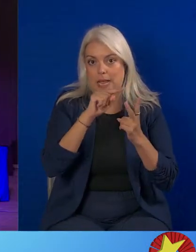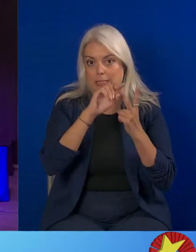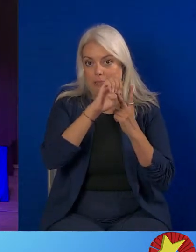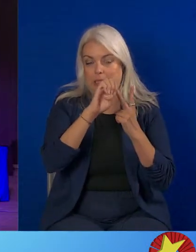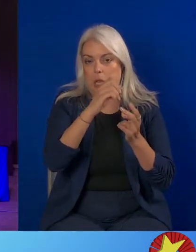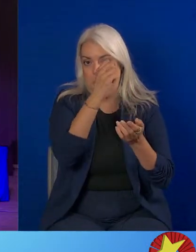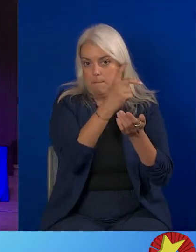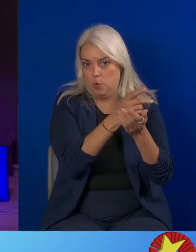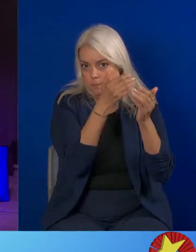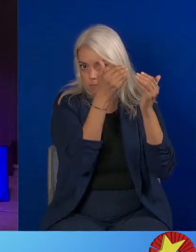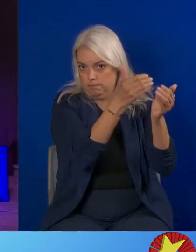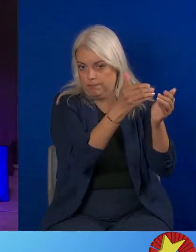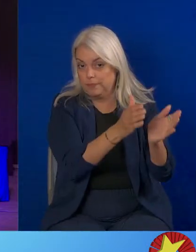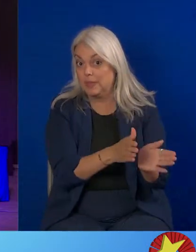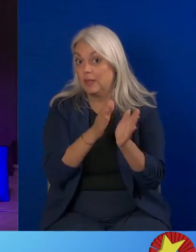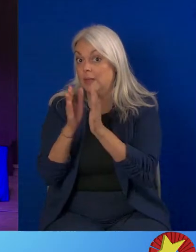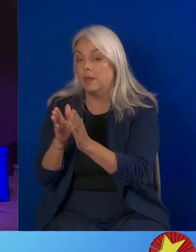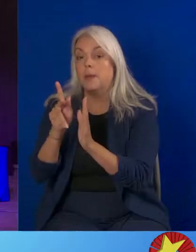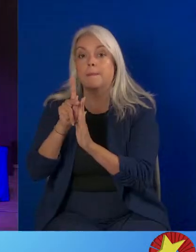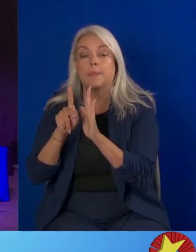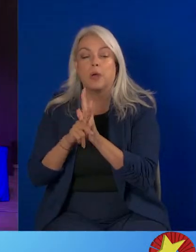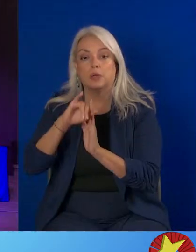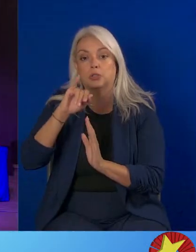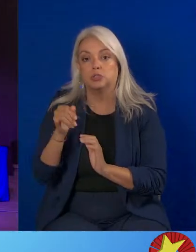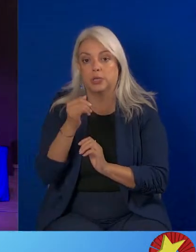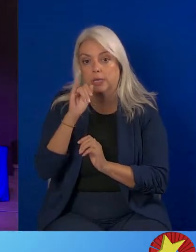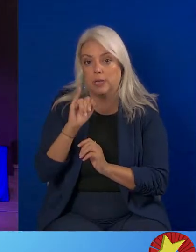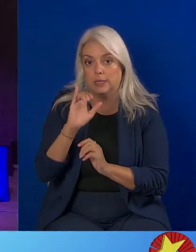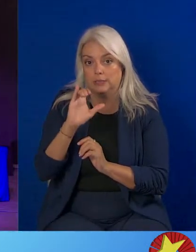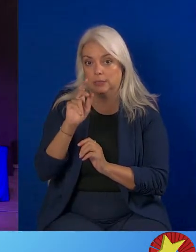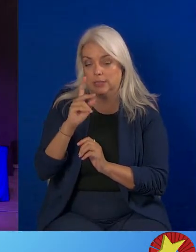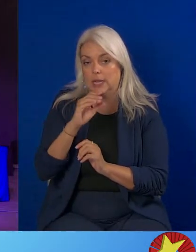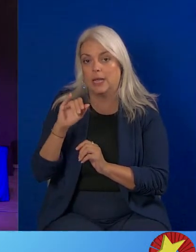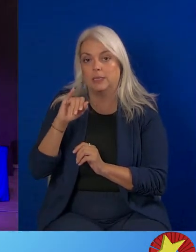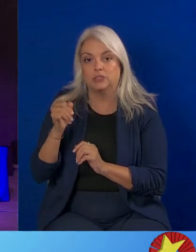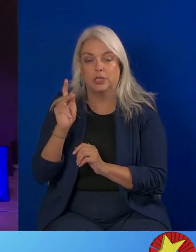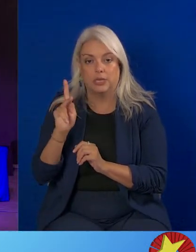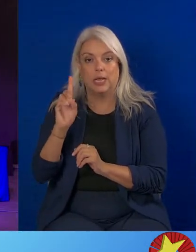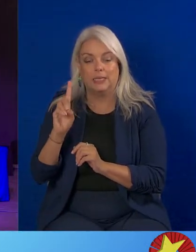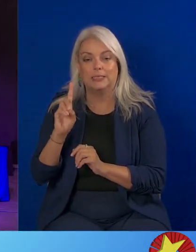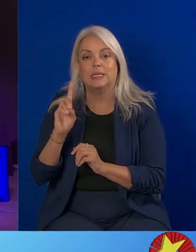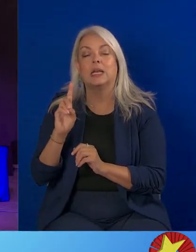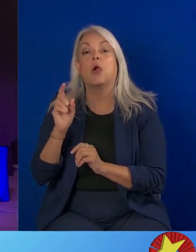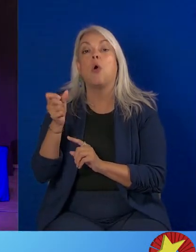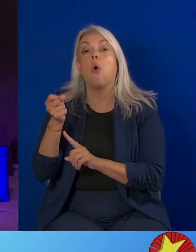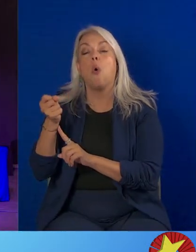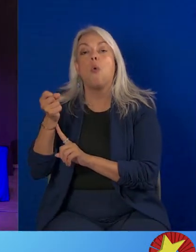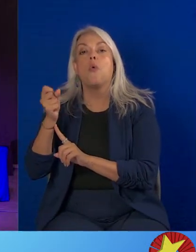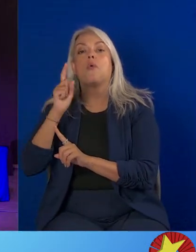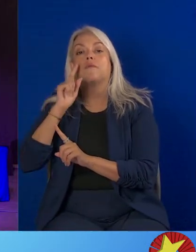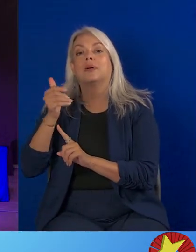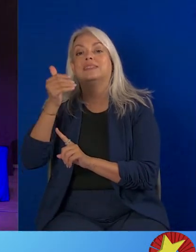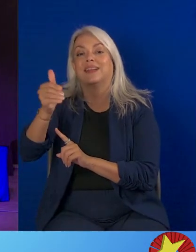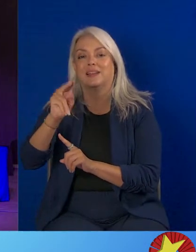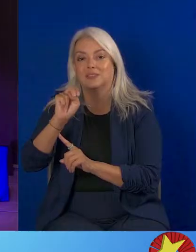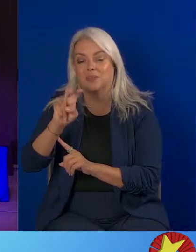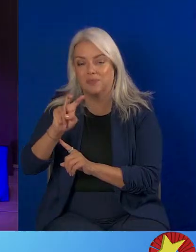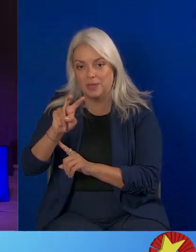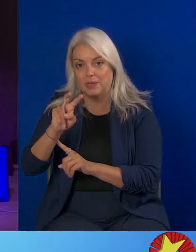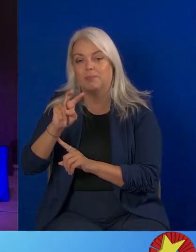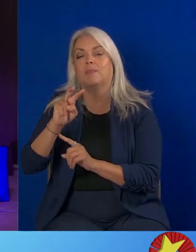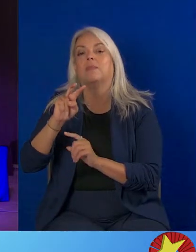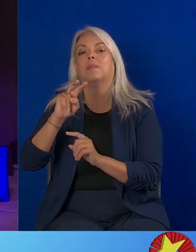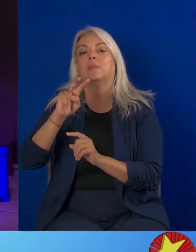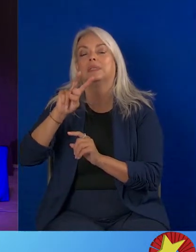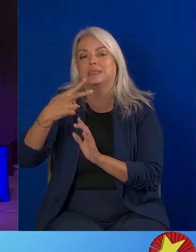policy JICK and JKD be held for a second reading, and we come back for final approval,